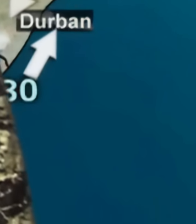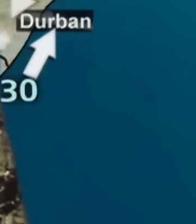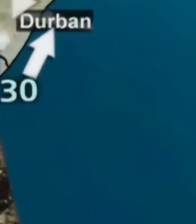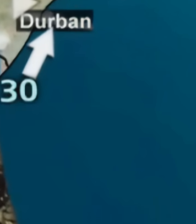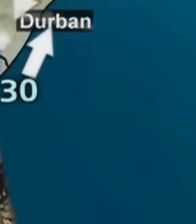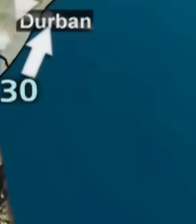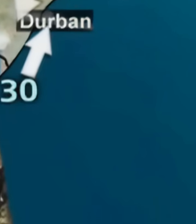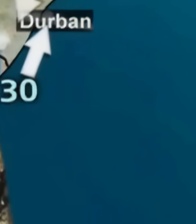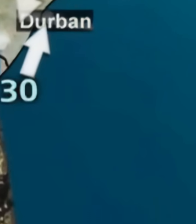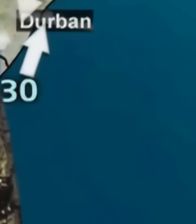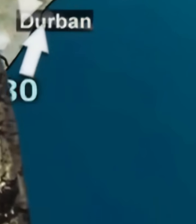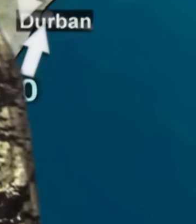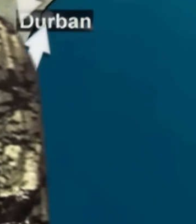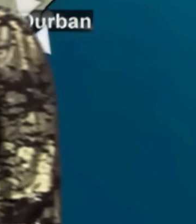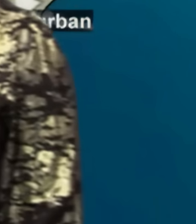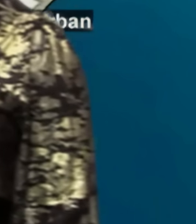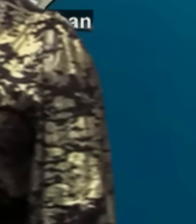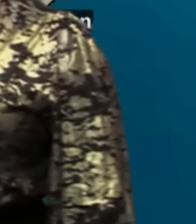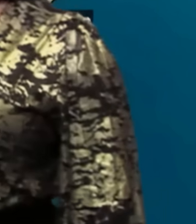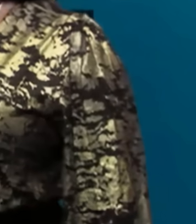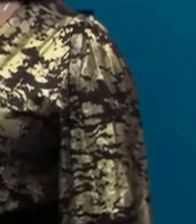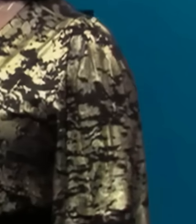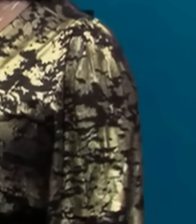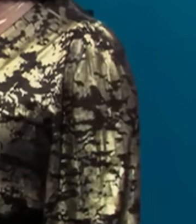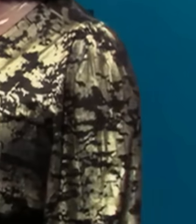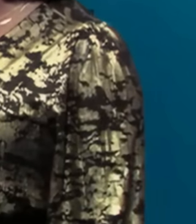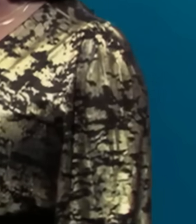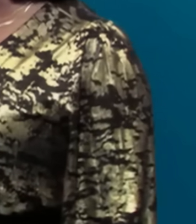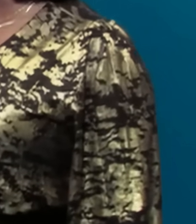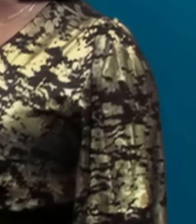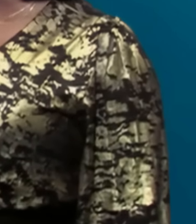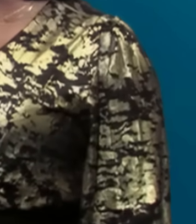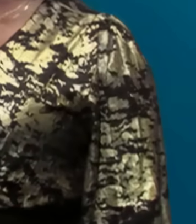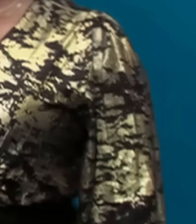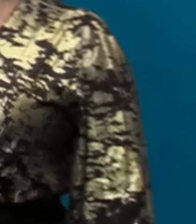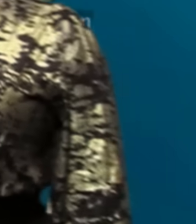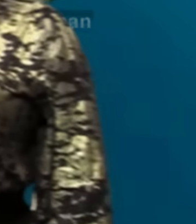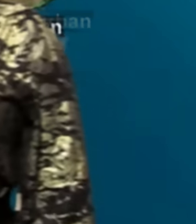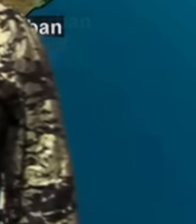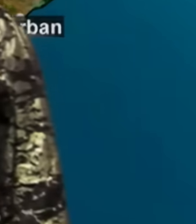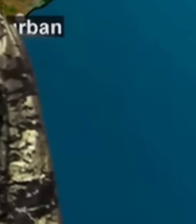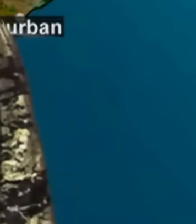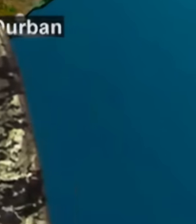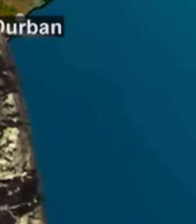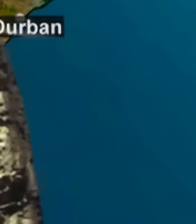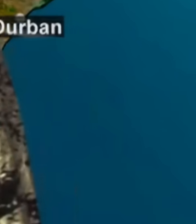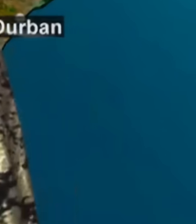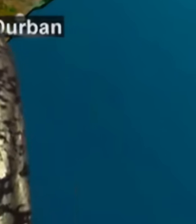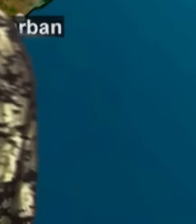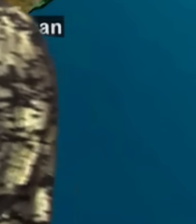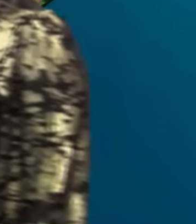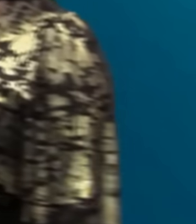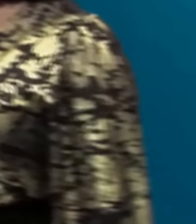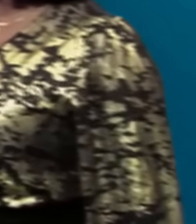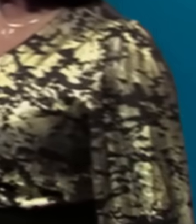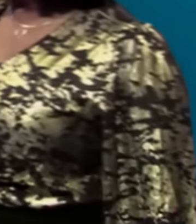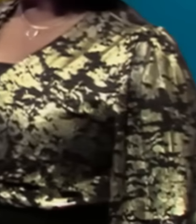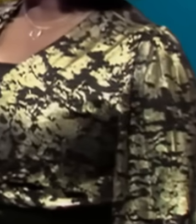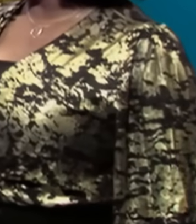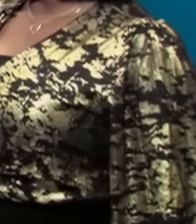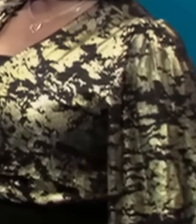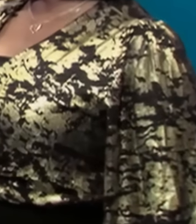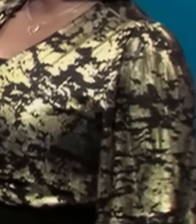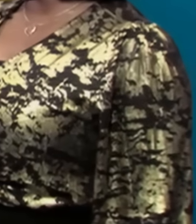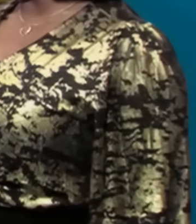ntše go pupile mogodi a ke re tlhokomeleng ge re kganna mo dikarolong tše di tša naga re tšwela pele jalo sasa re lebelela jalo le gona